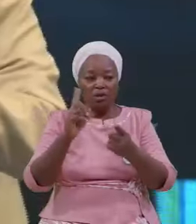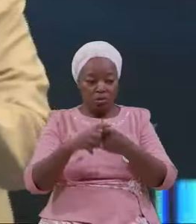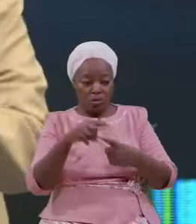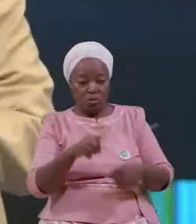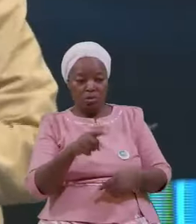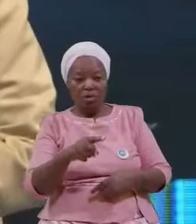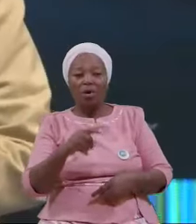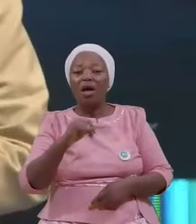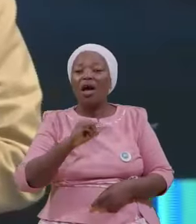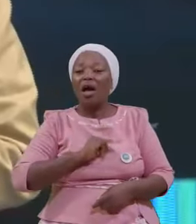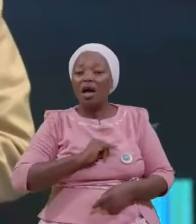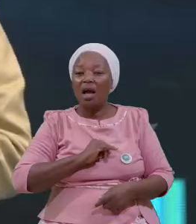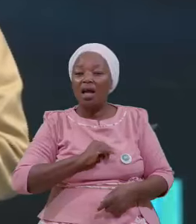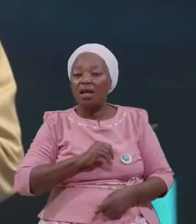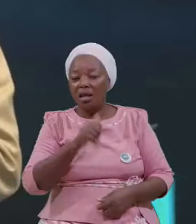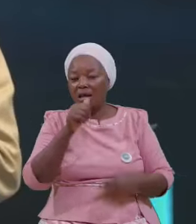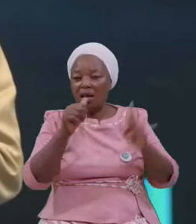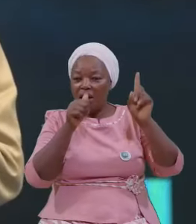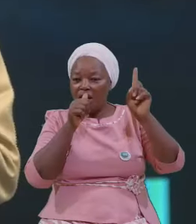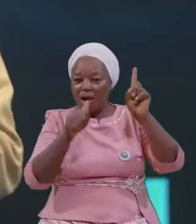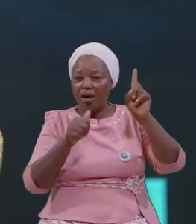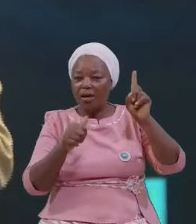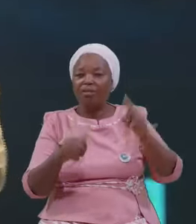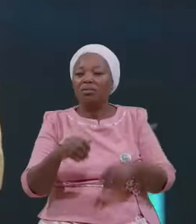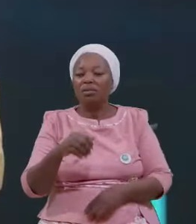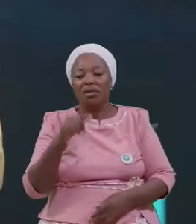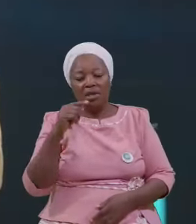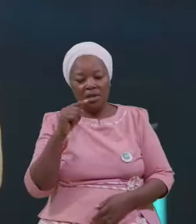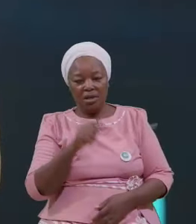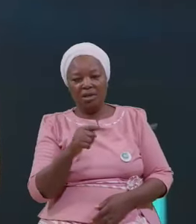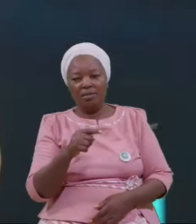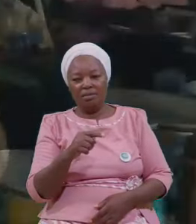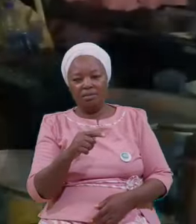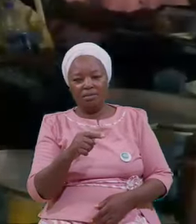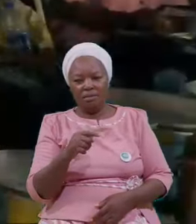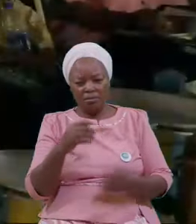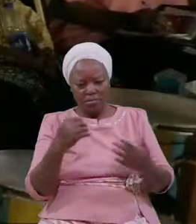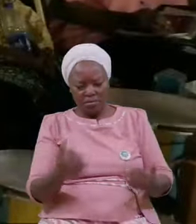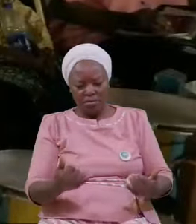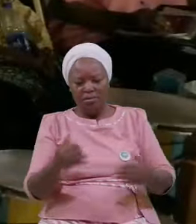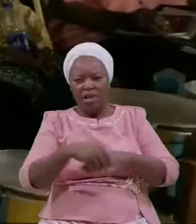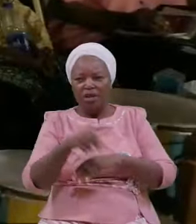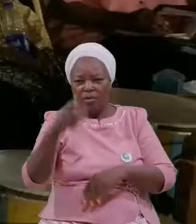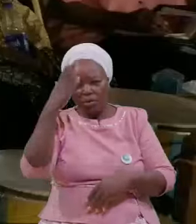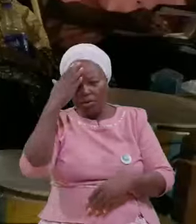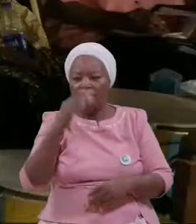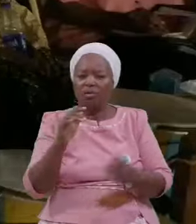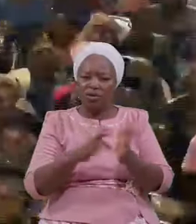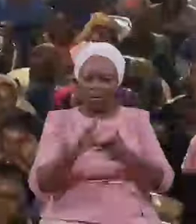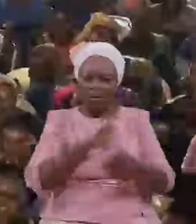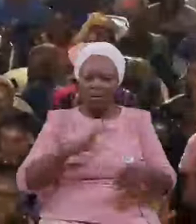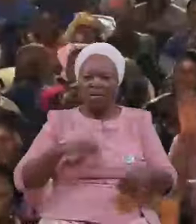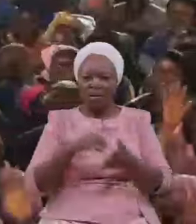am he. Tonight, you will know him. Tonight, you will experience